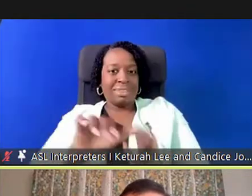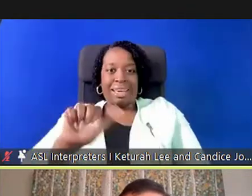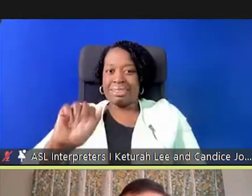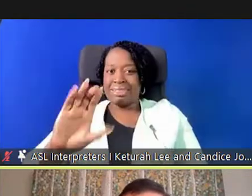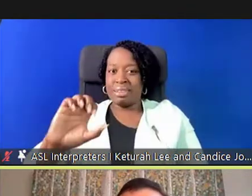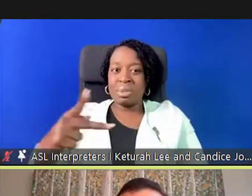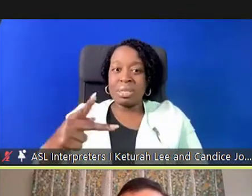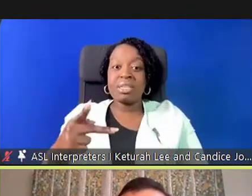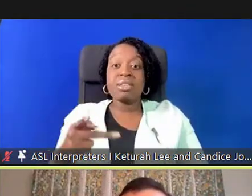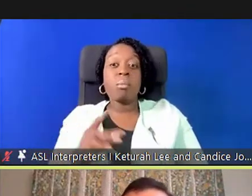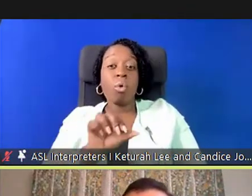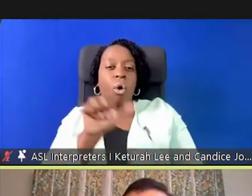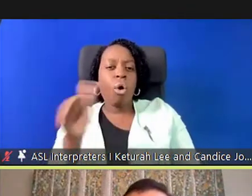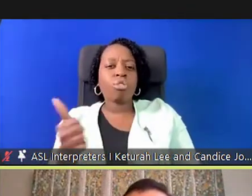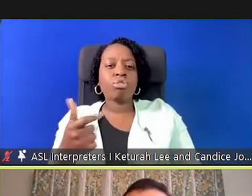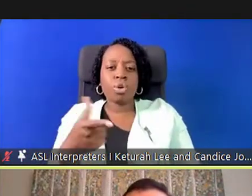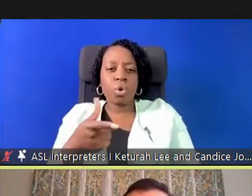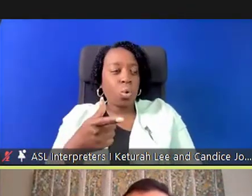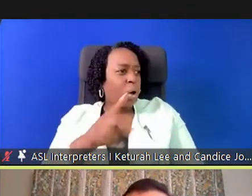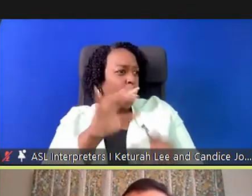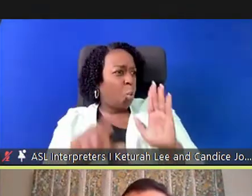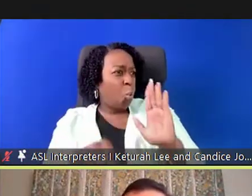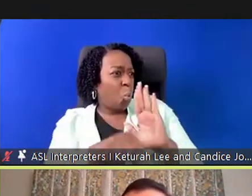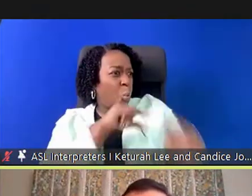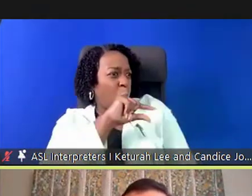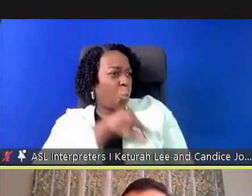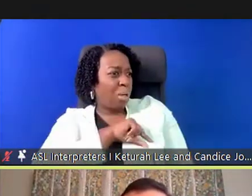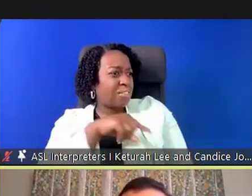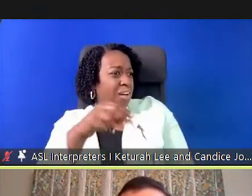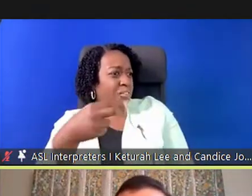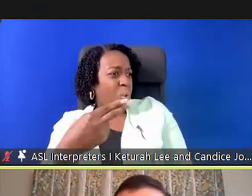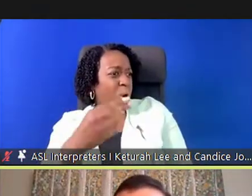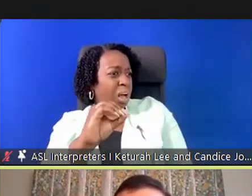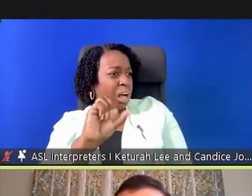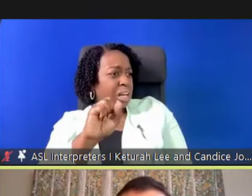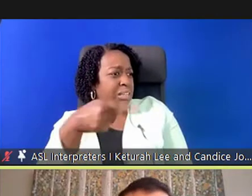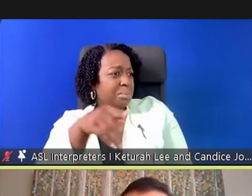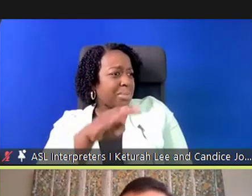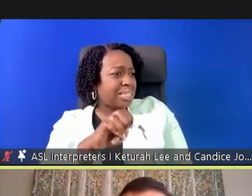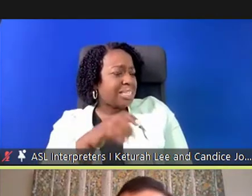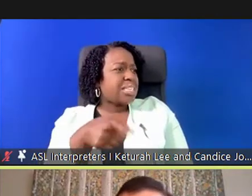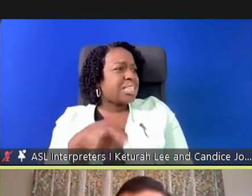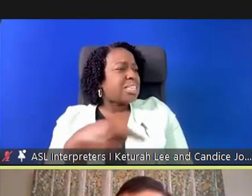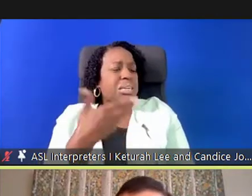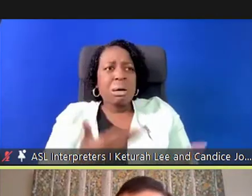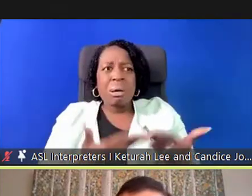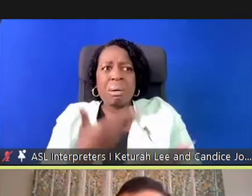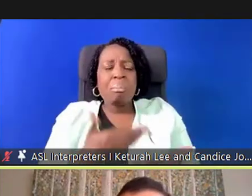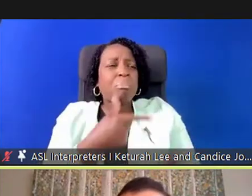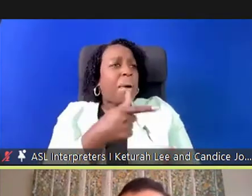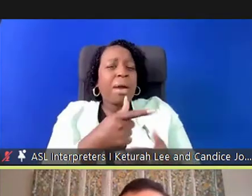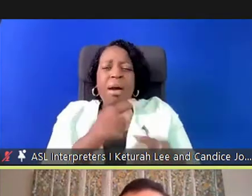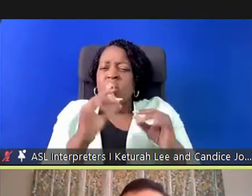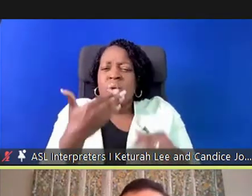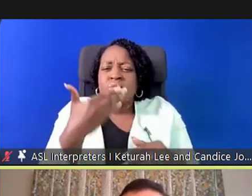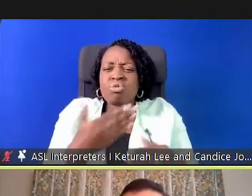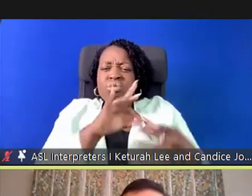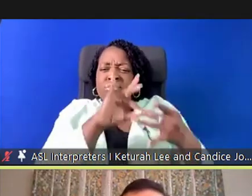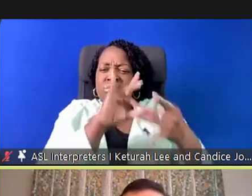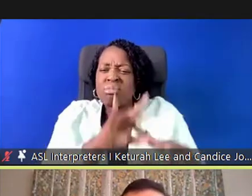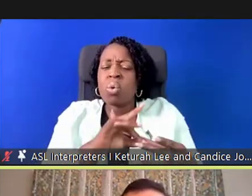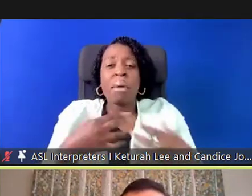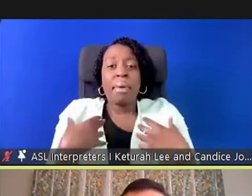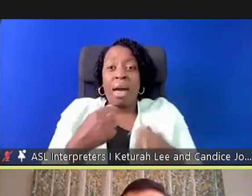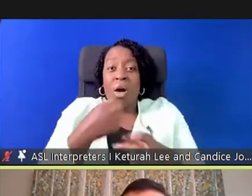they lack caregiver support. They may miss appointments or need help with transportation. They may lack a healthcare proxy and so need